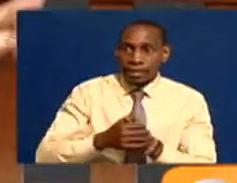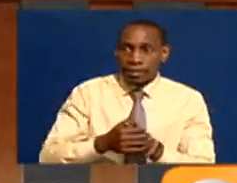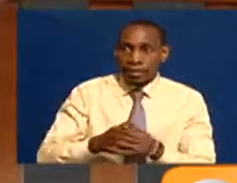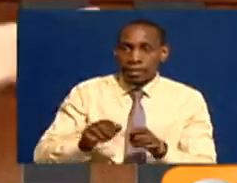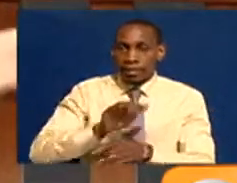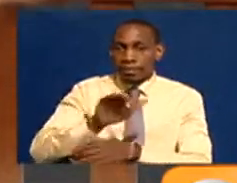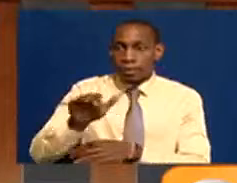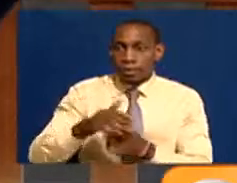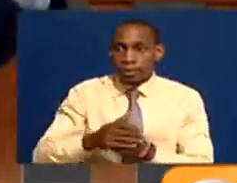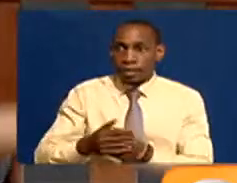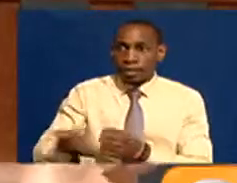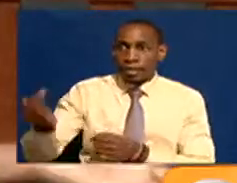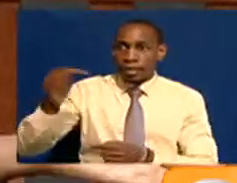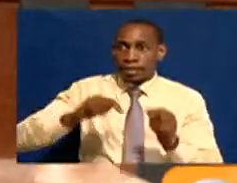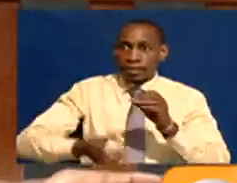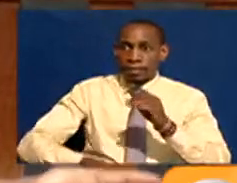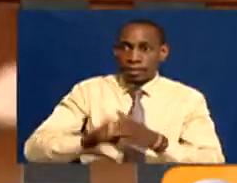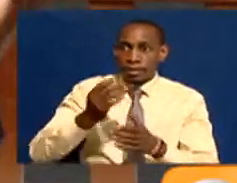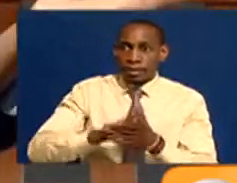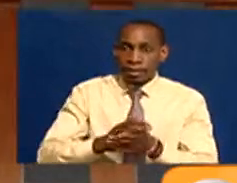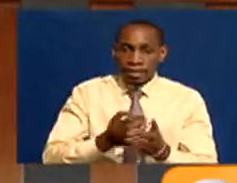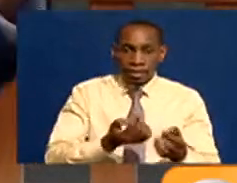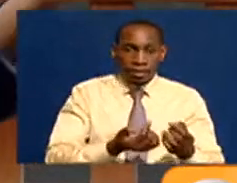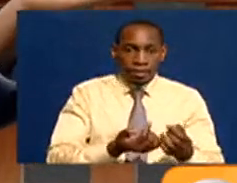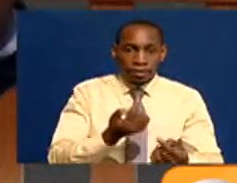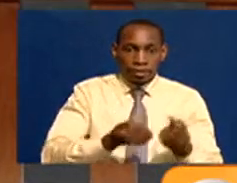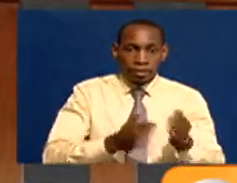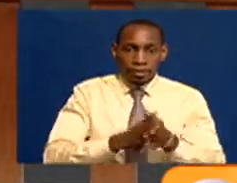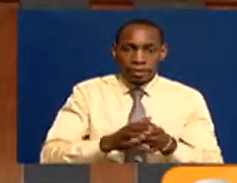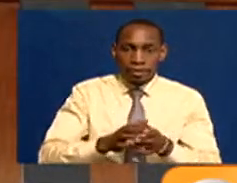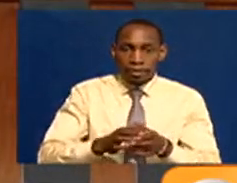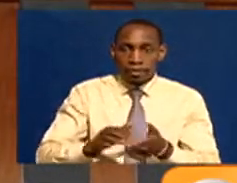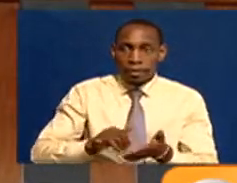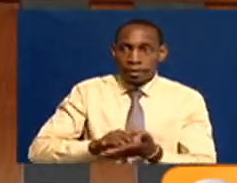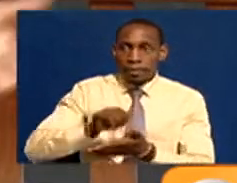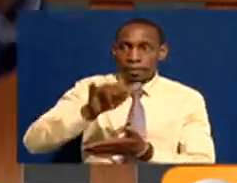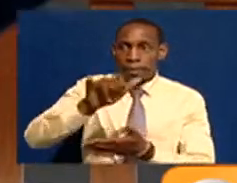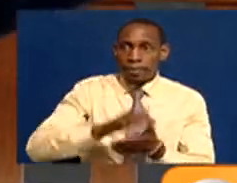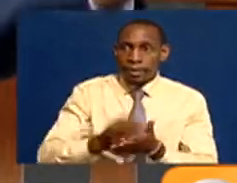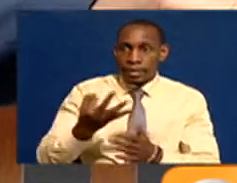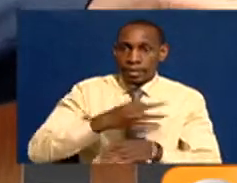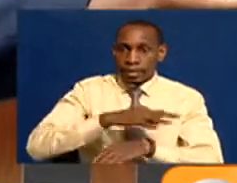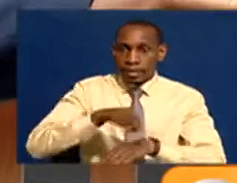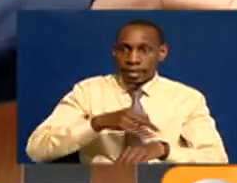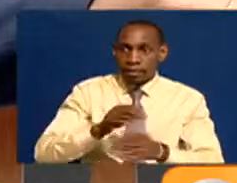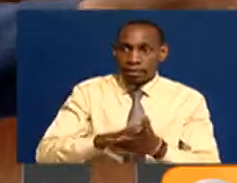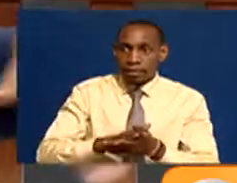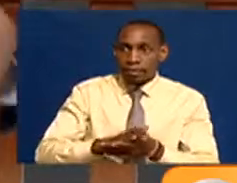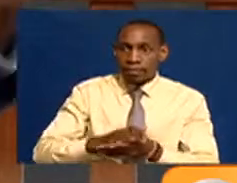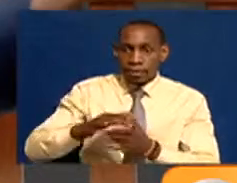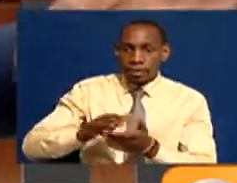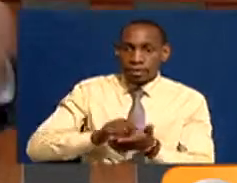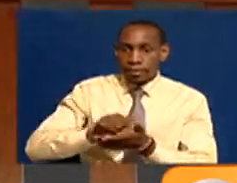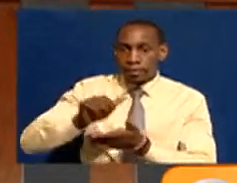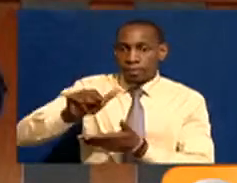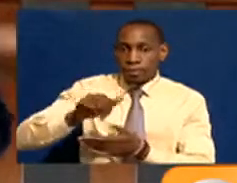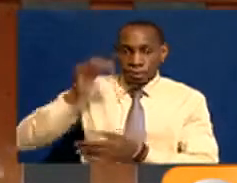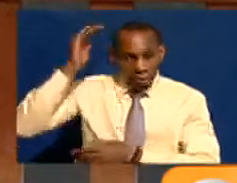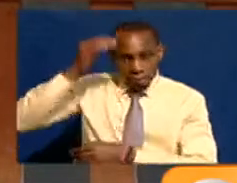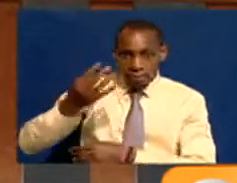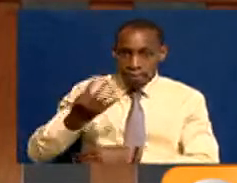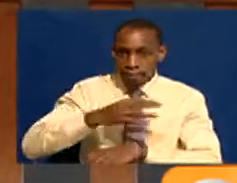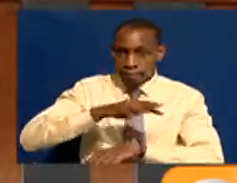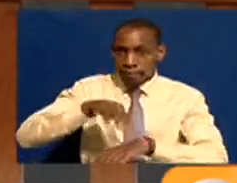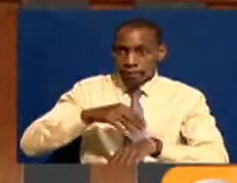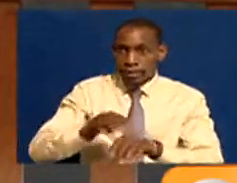them, please come and establish your kitchen here. A flight to a place like Jeddah is 3 hours. To Dubai is 4 hours. So we can really take advantage